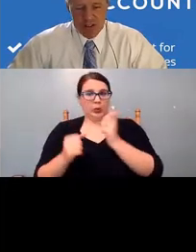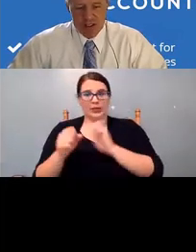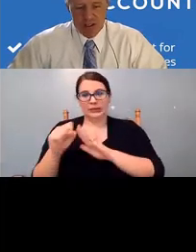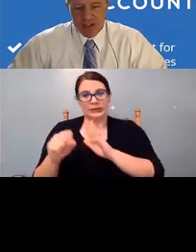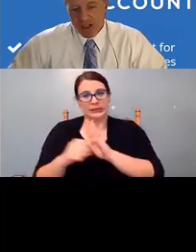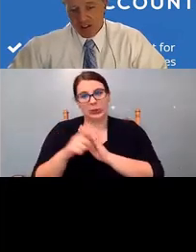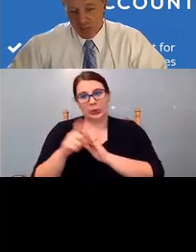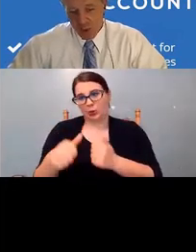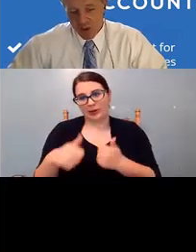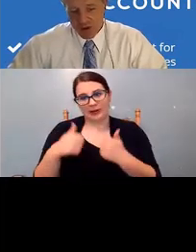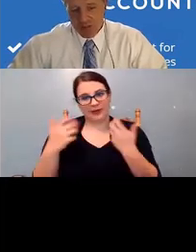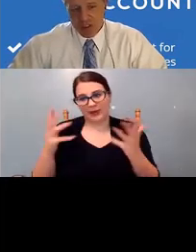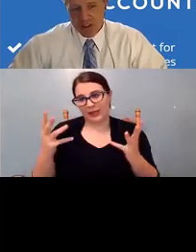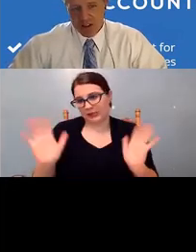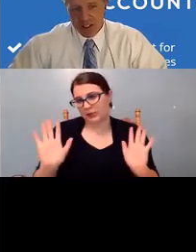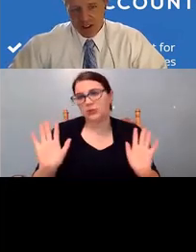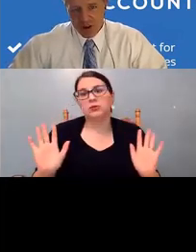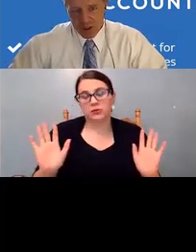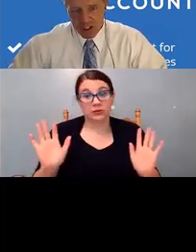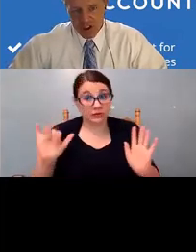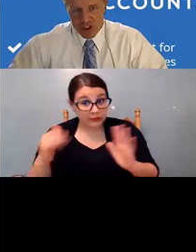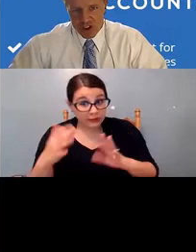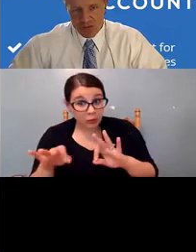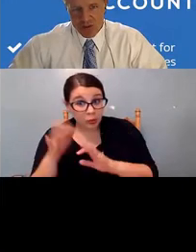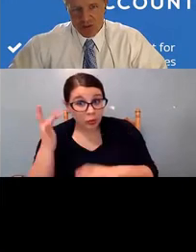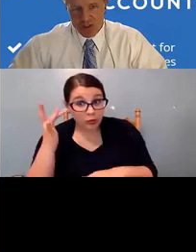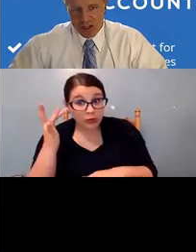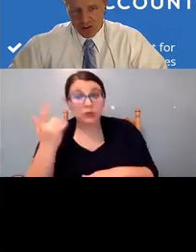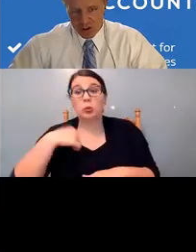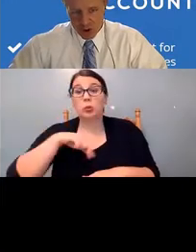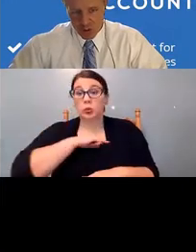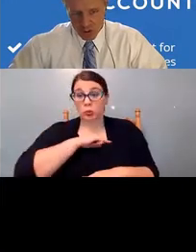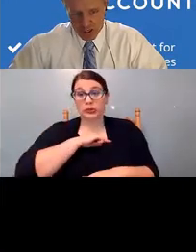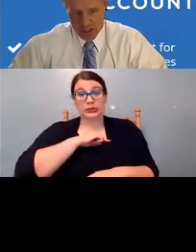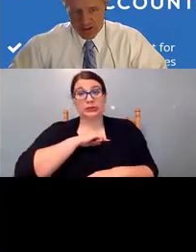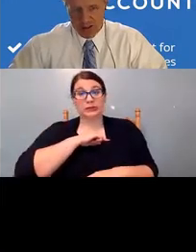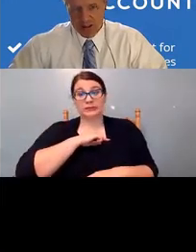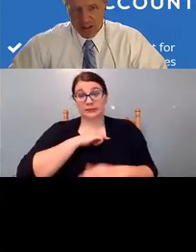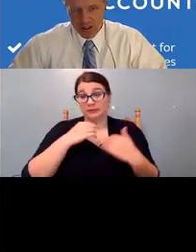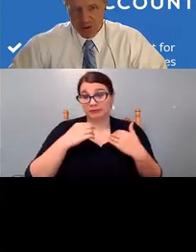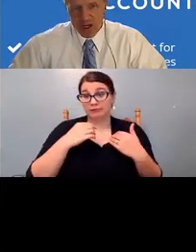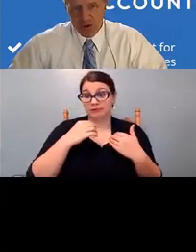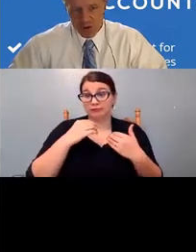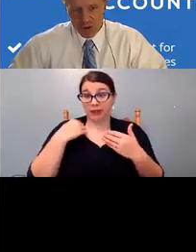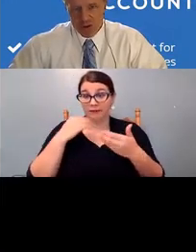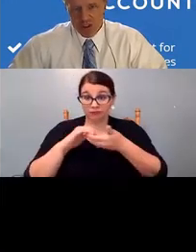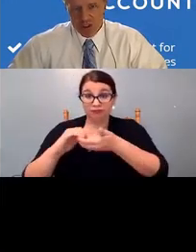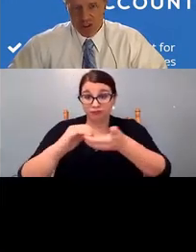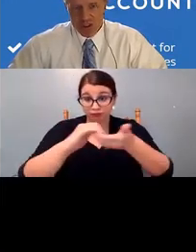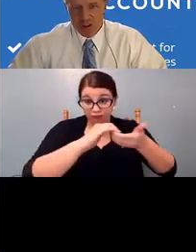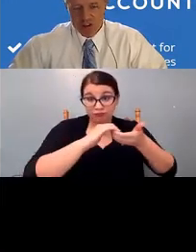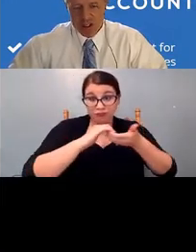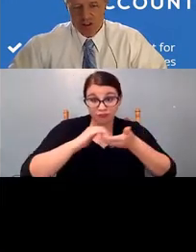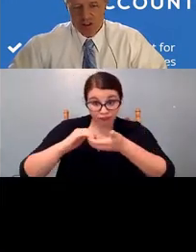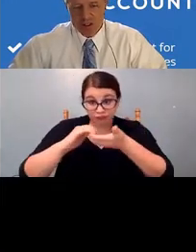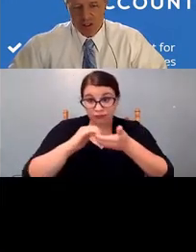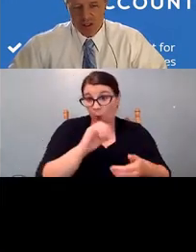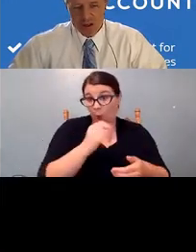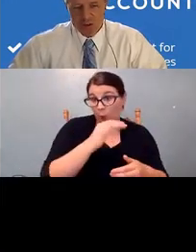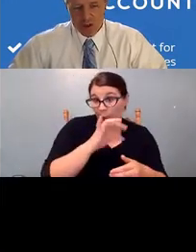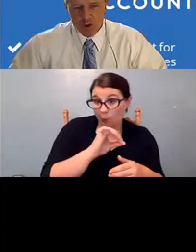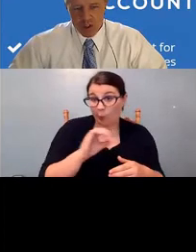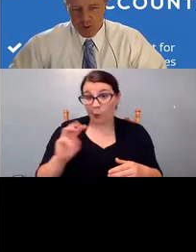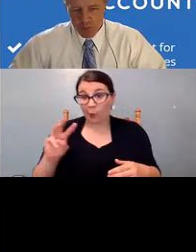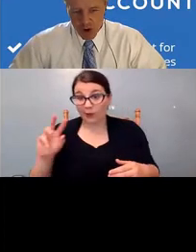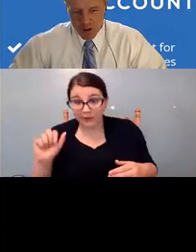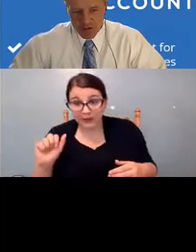of. That is important because in our relationship as a total plan, Ohio and West Virginia and the other states,